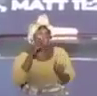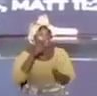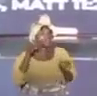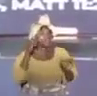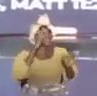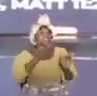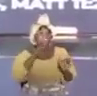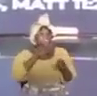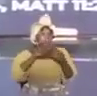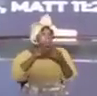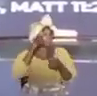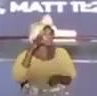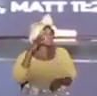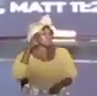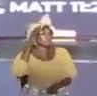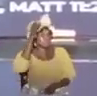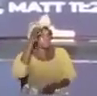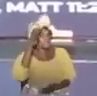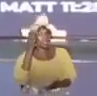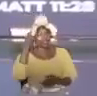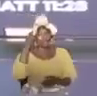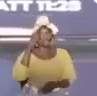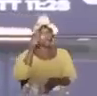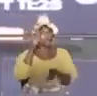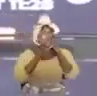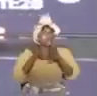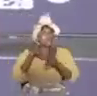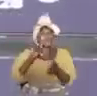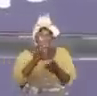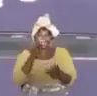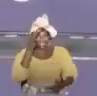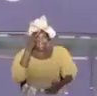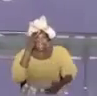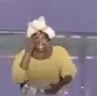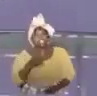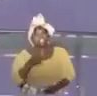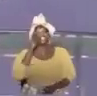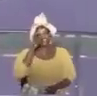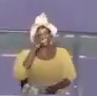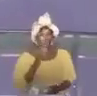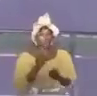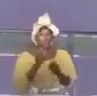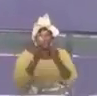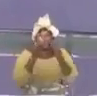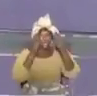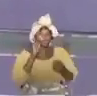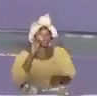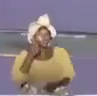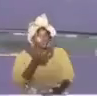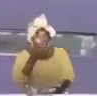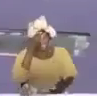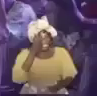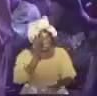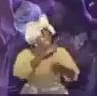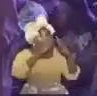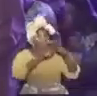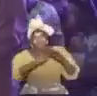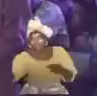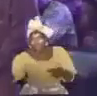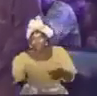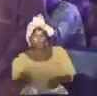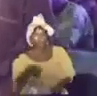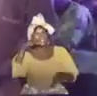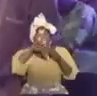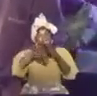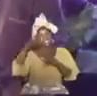name of Jesus. For those of you who are sick in your body, you will wake up tomorrow and not find that infirmity again.